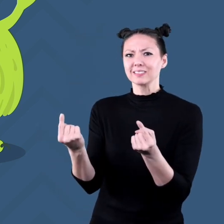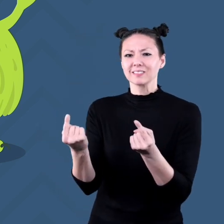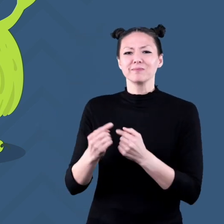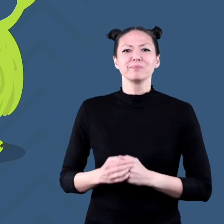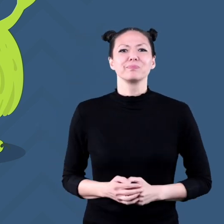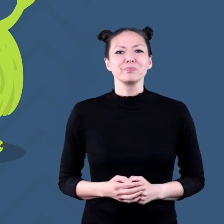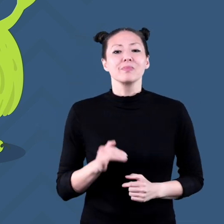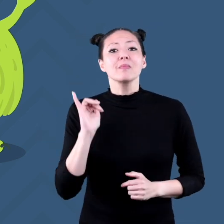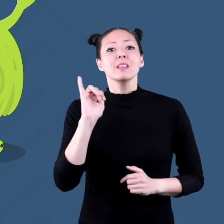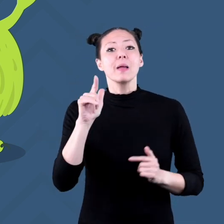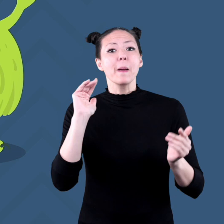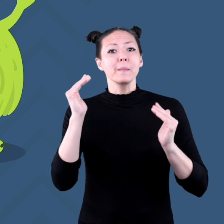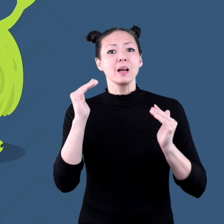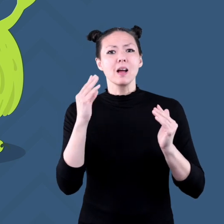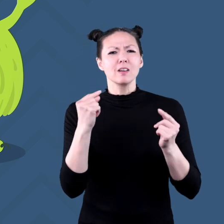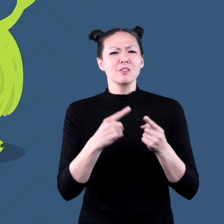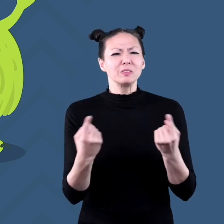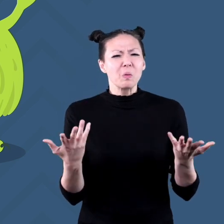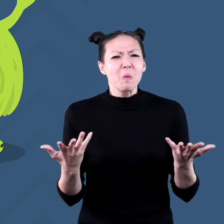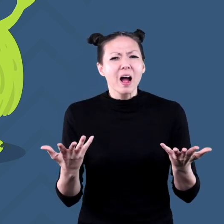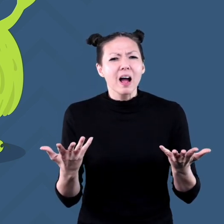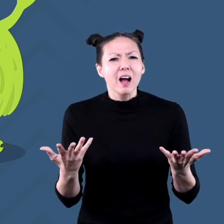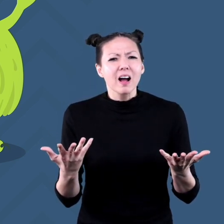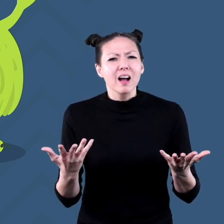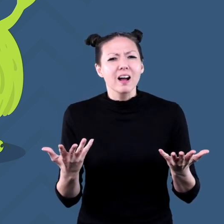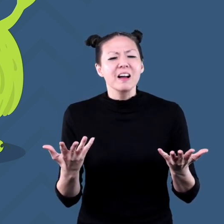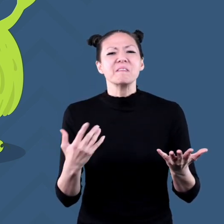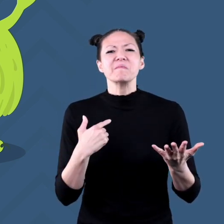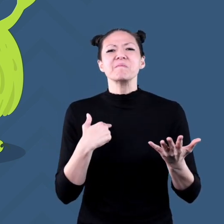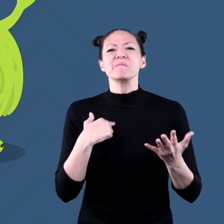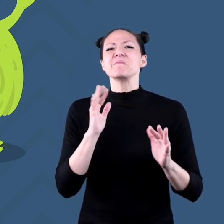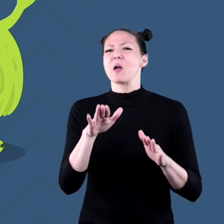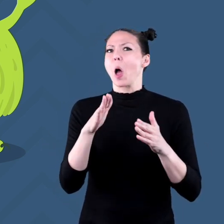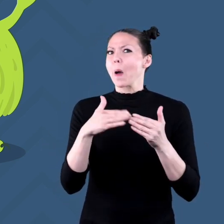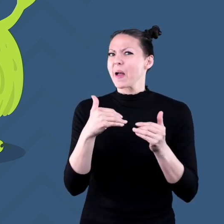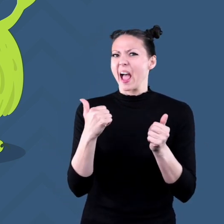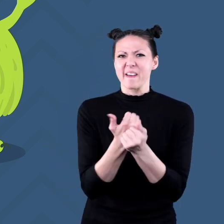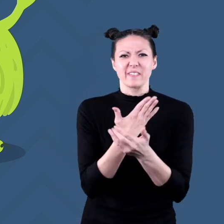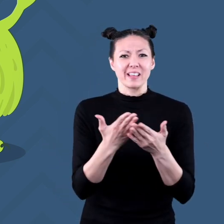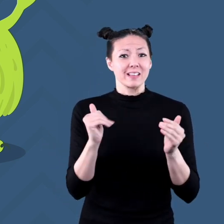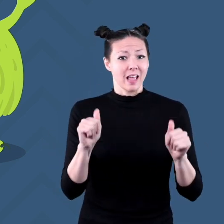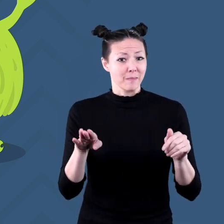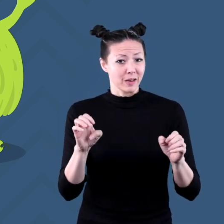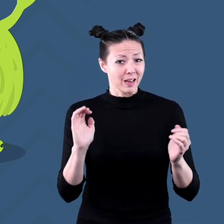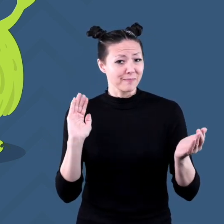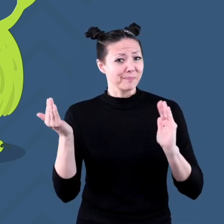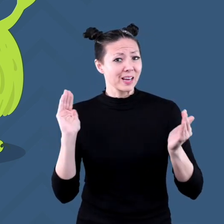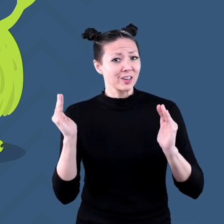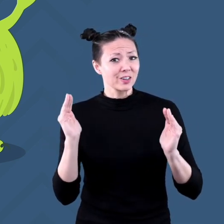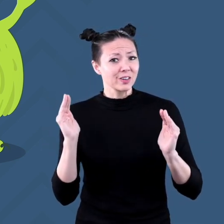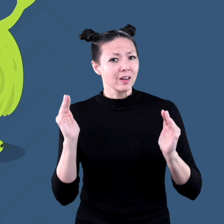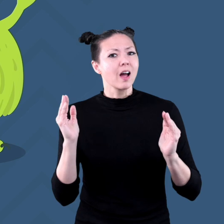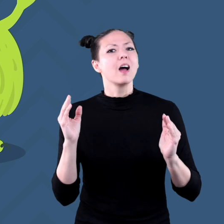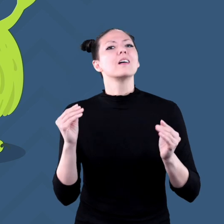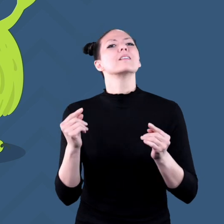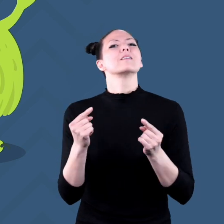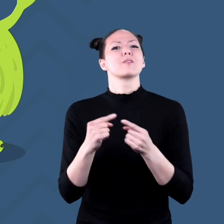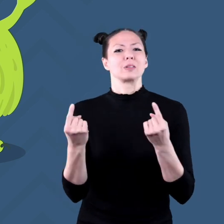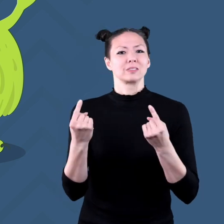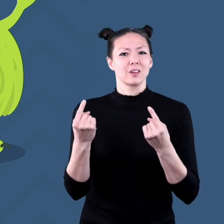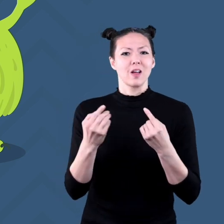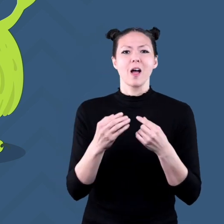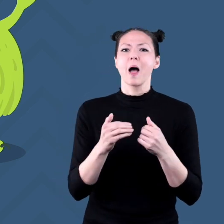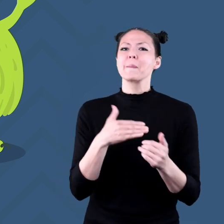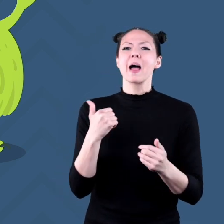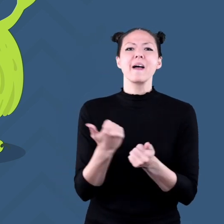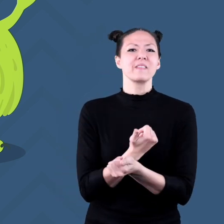contrasting. So, what is comparing and contrasting? Well, almost anything can be compared and contrasted